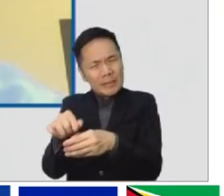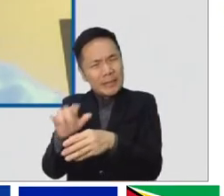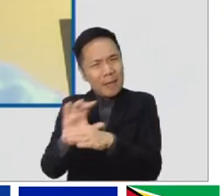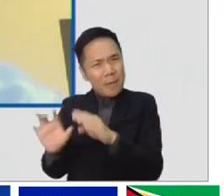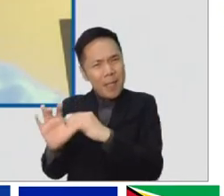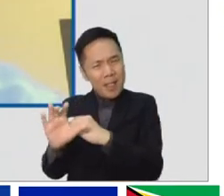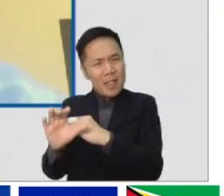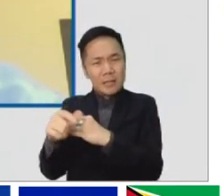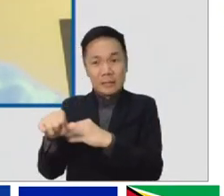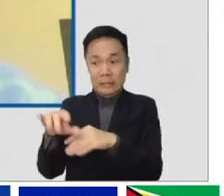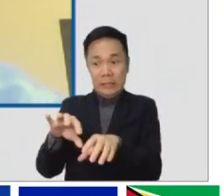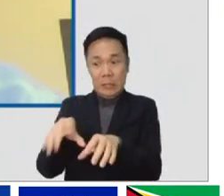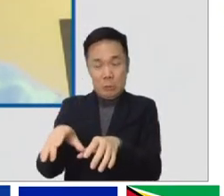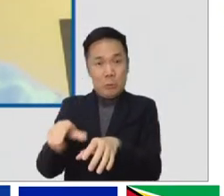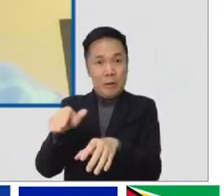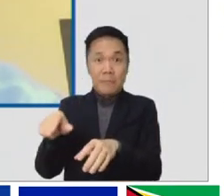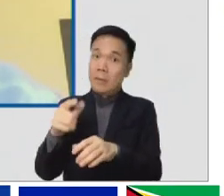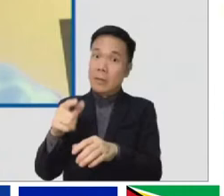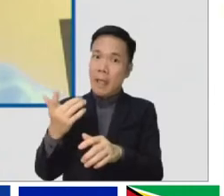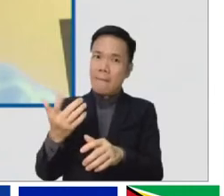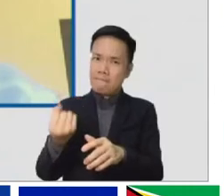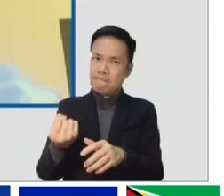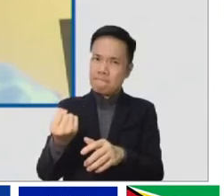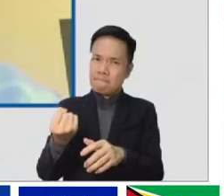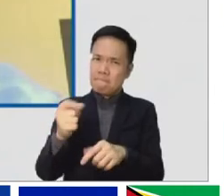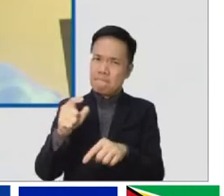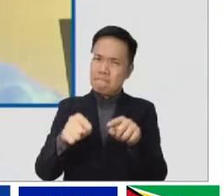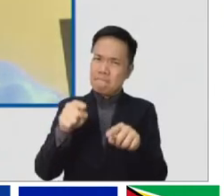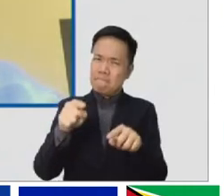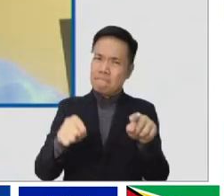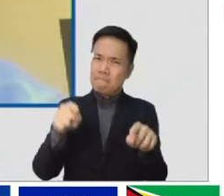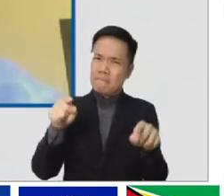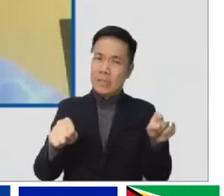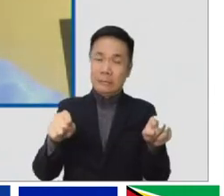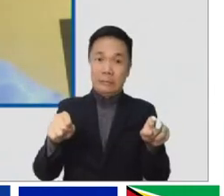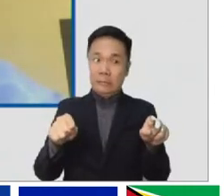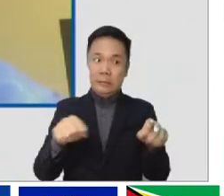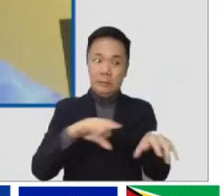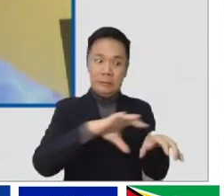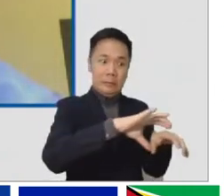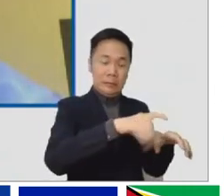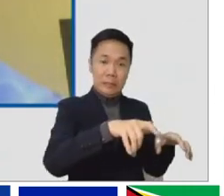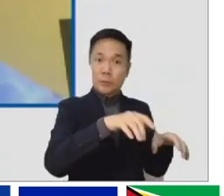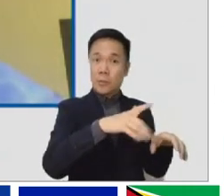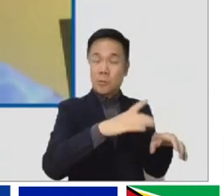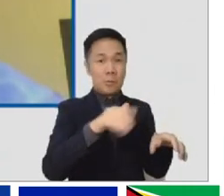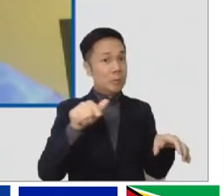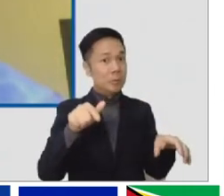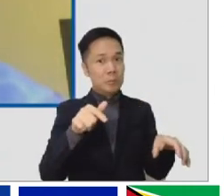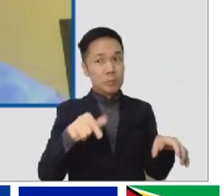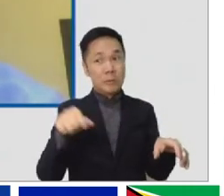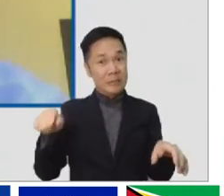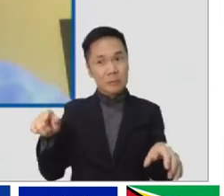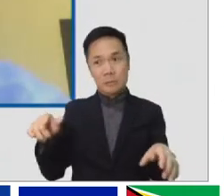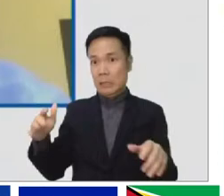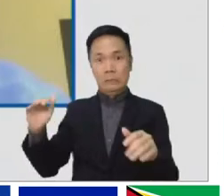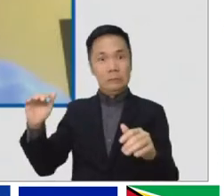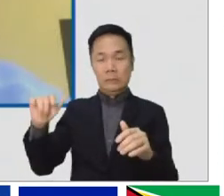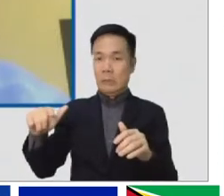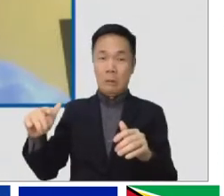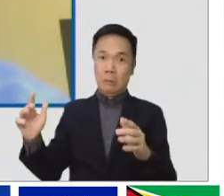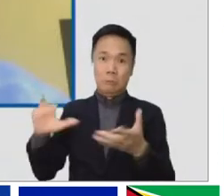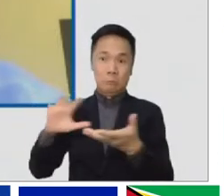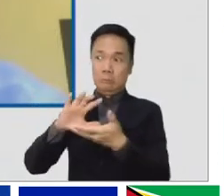of conditions and situations which many large countries do not face. So we will pass now to